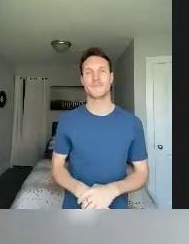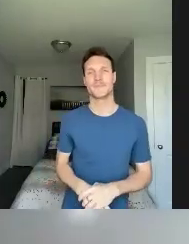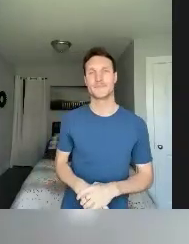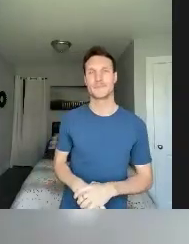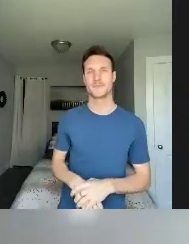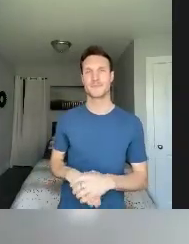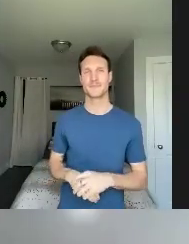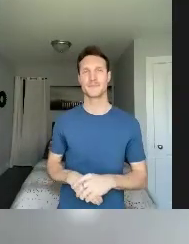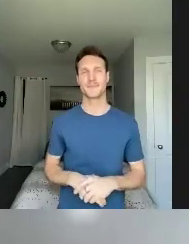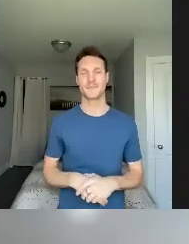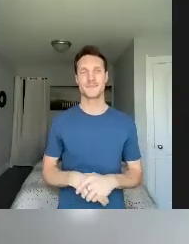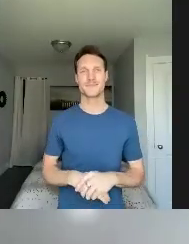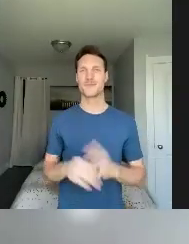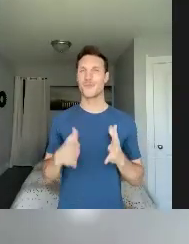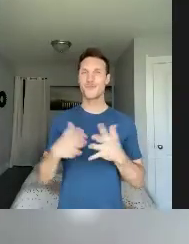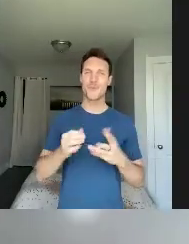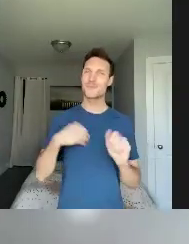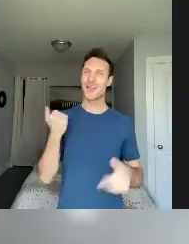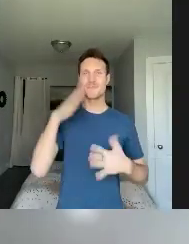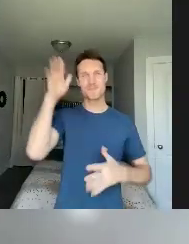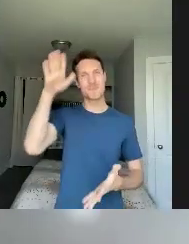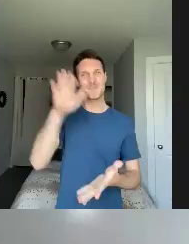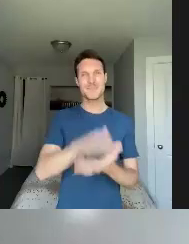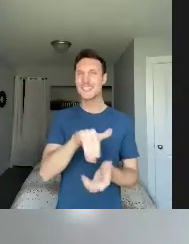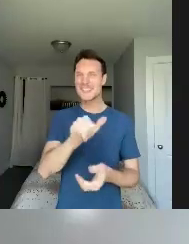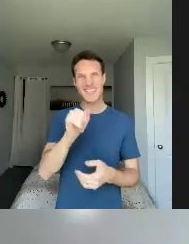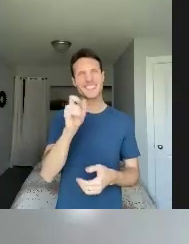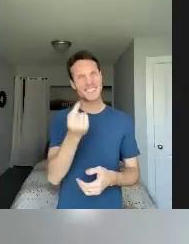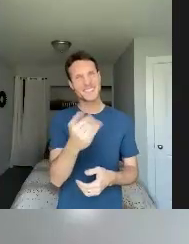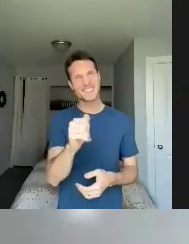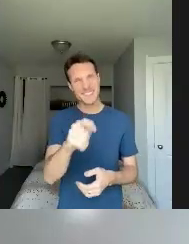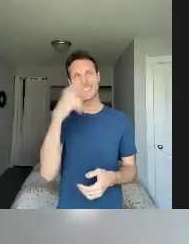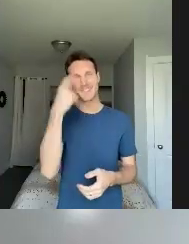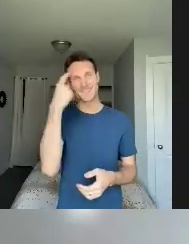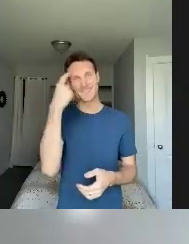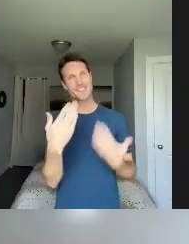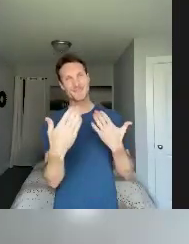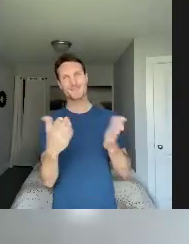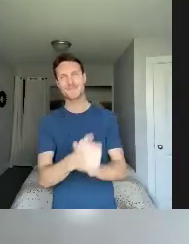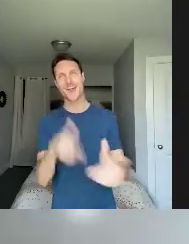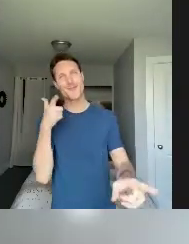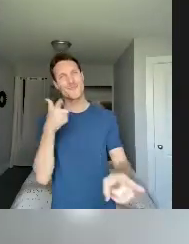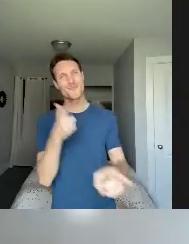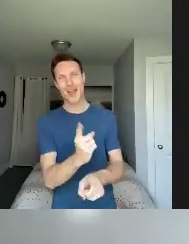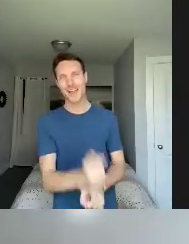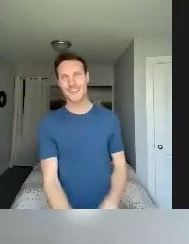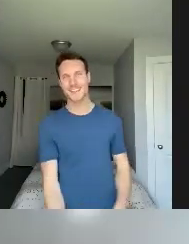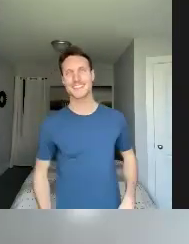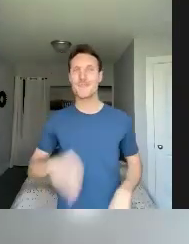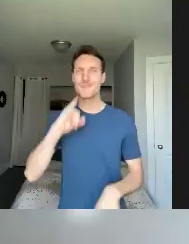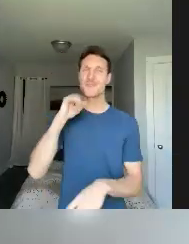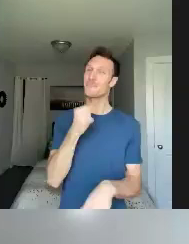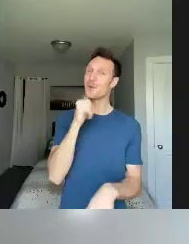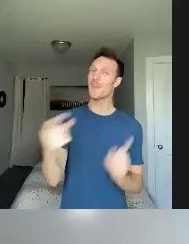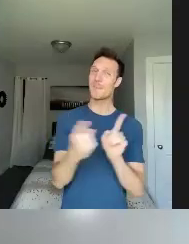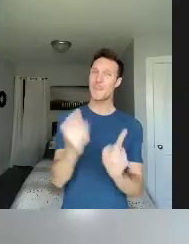All right, I believe that should have done the trick for us. All right, well, if we haven't met before, I'm Carrie